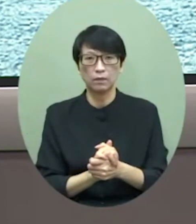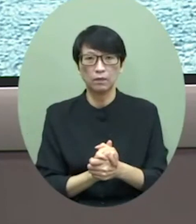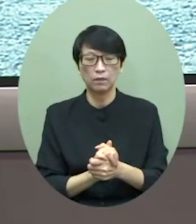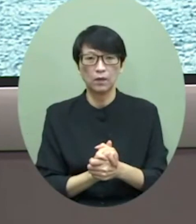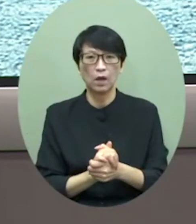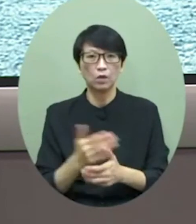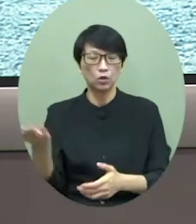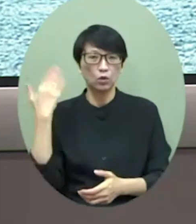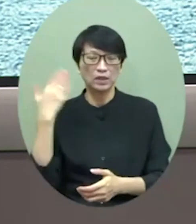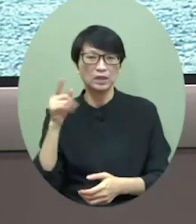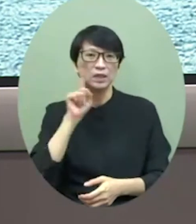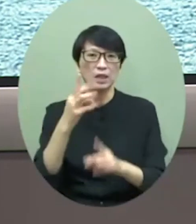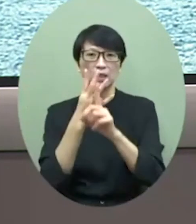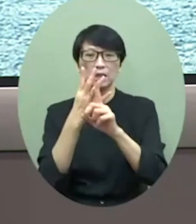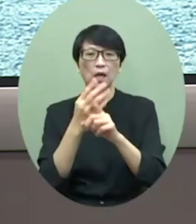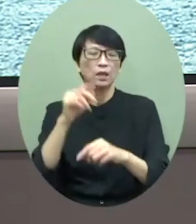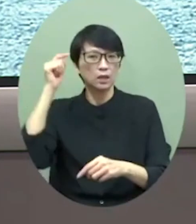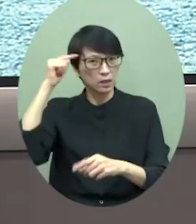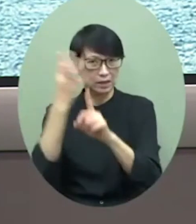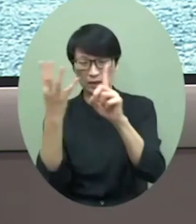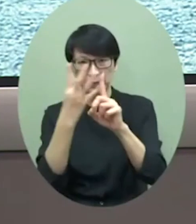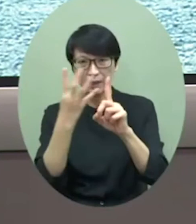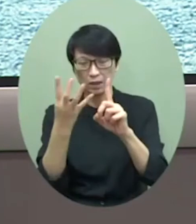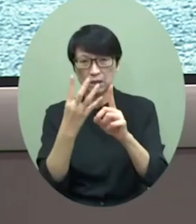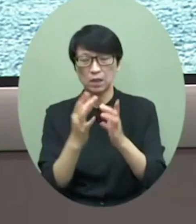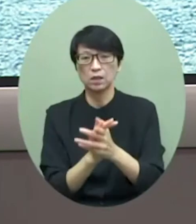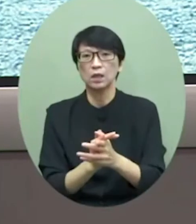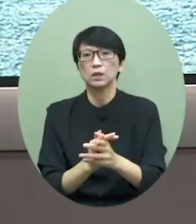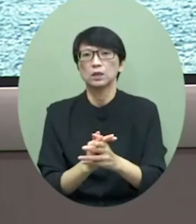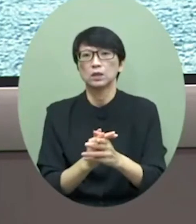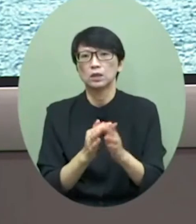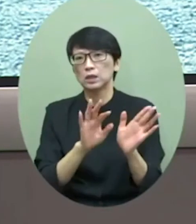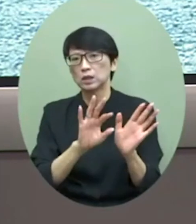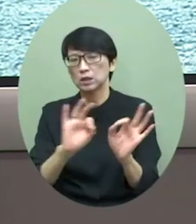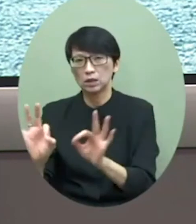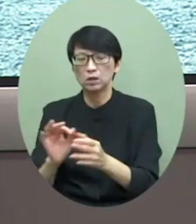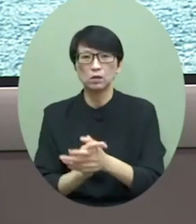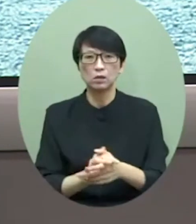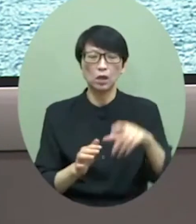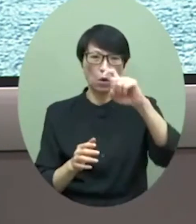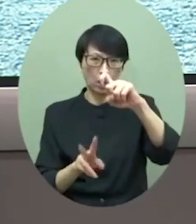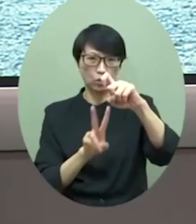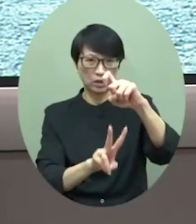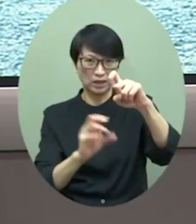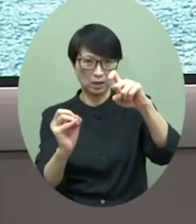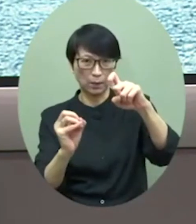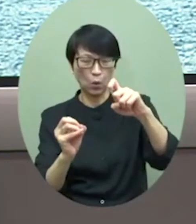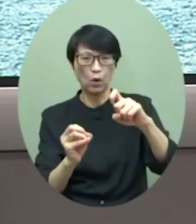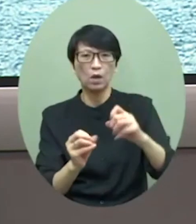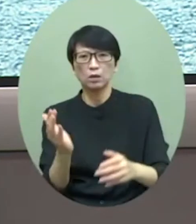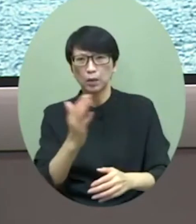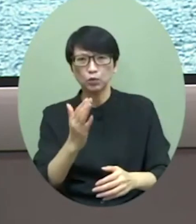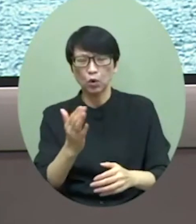executive directs the postponement of the election, it cannot be pushed back by more than